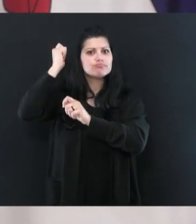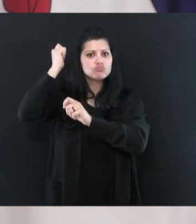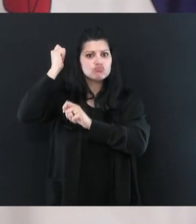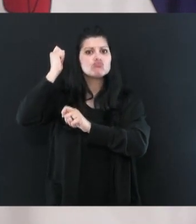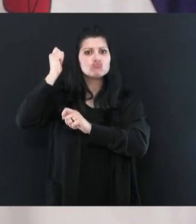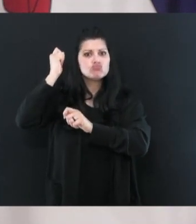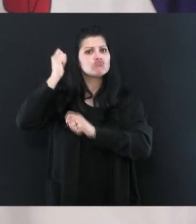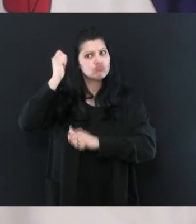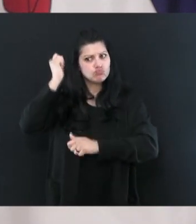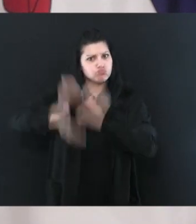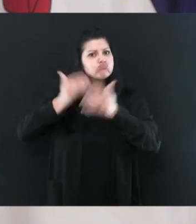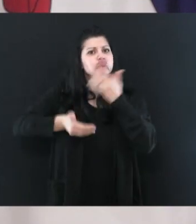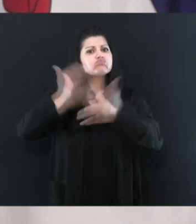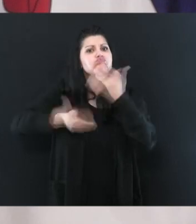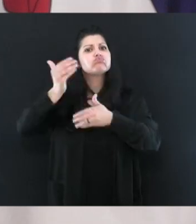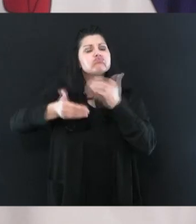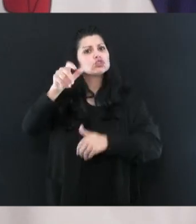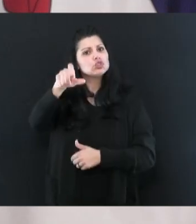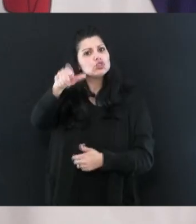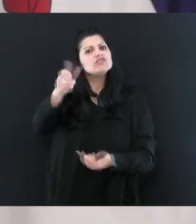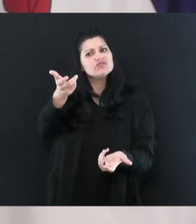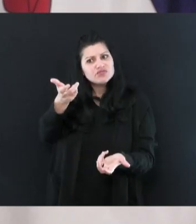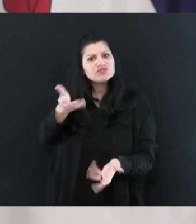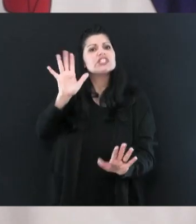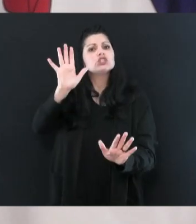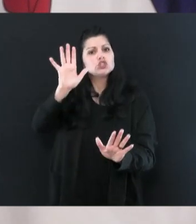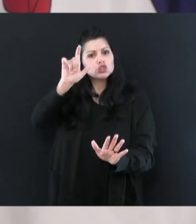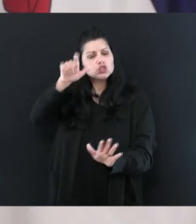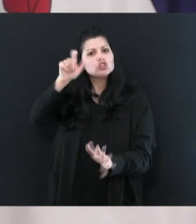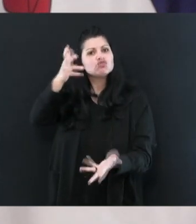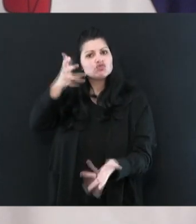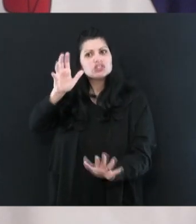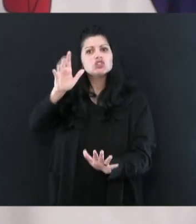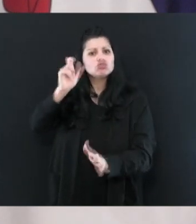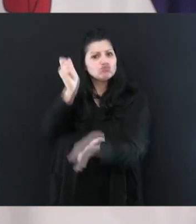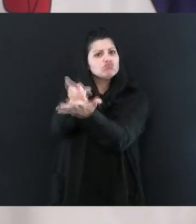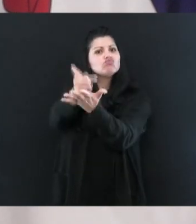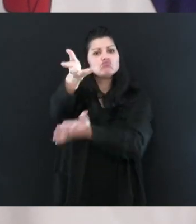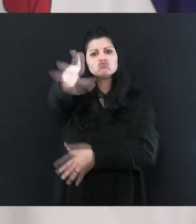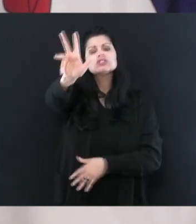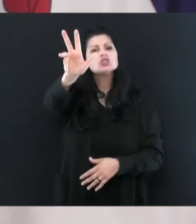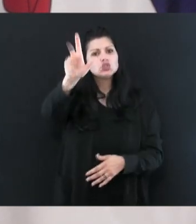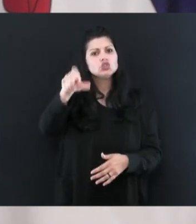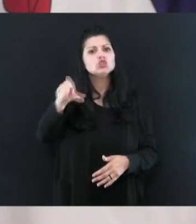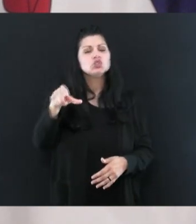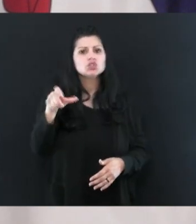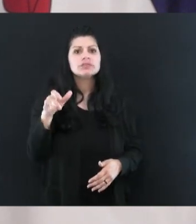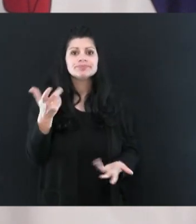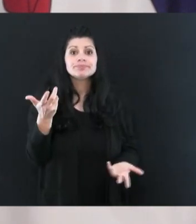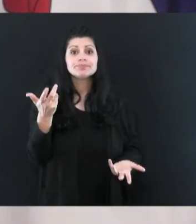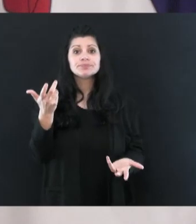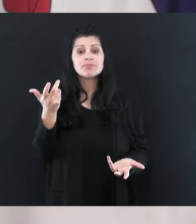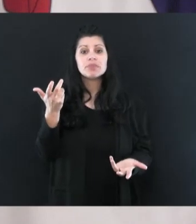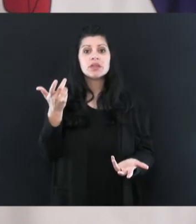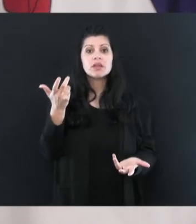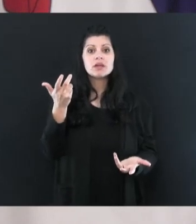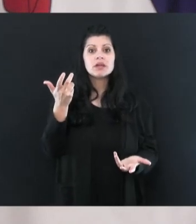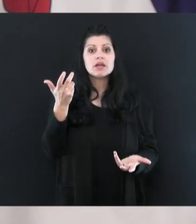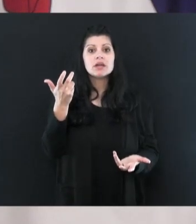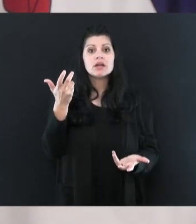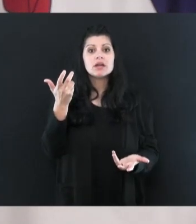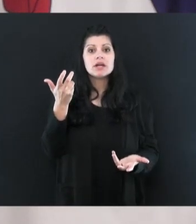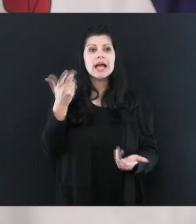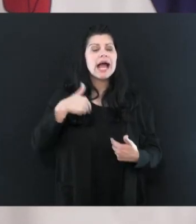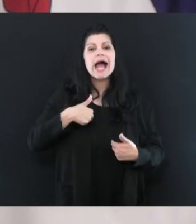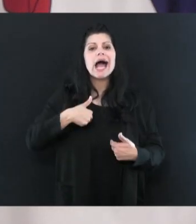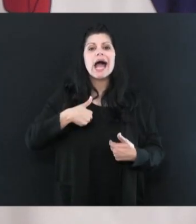try to get this thing finished and across the finish line. And I hope to goodness, you know, I